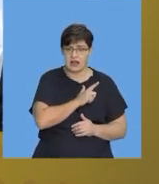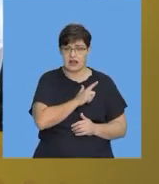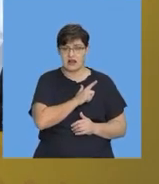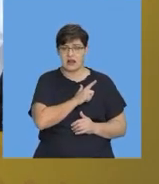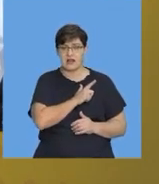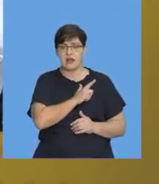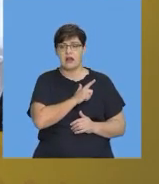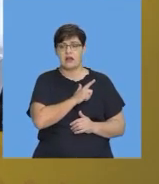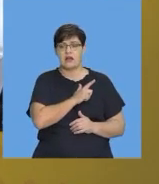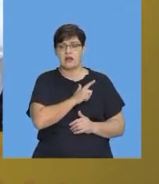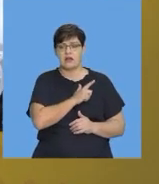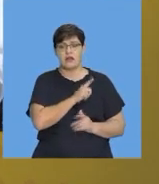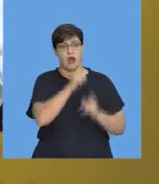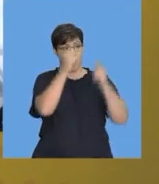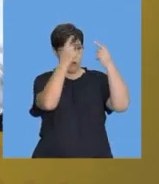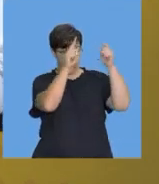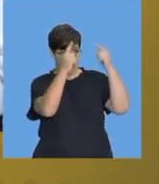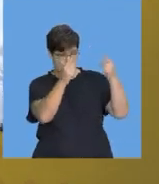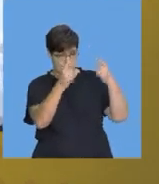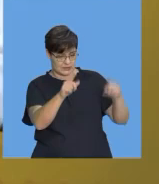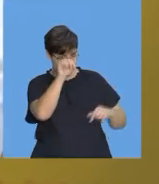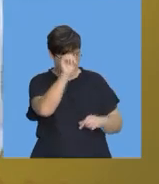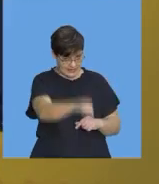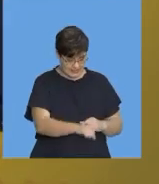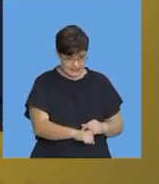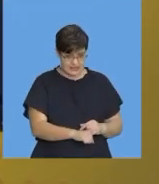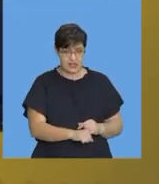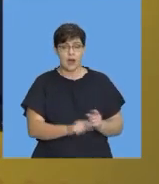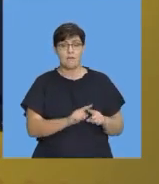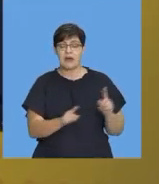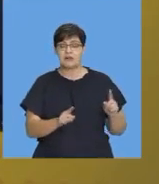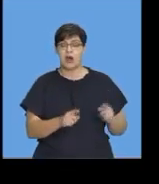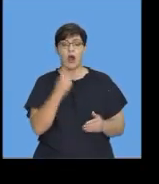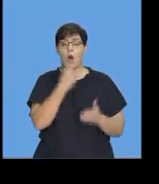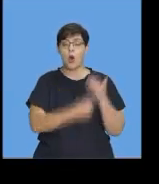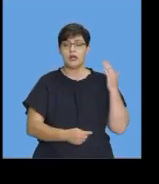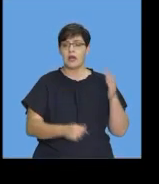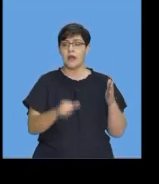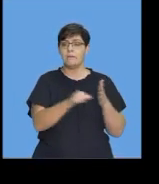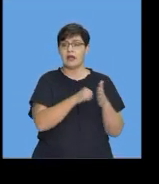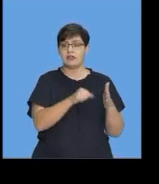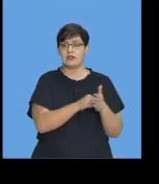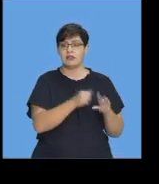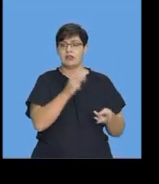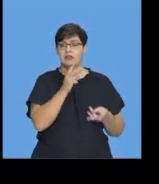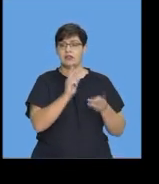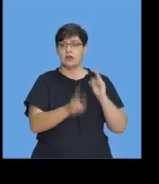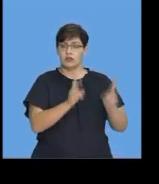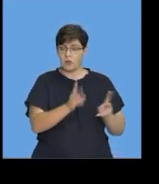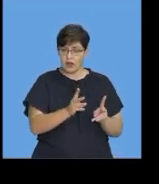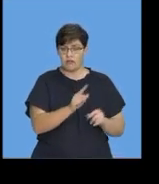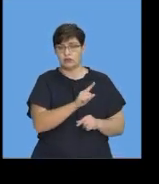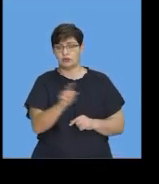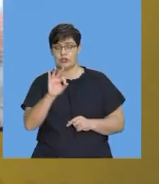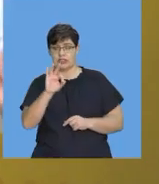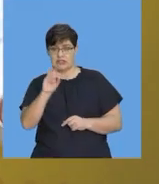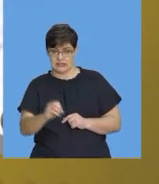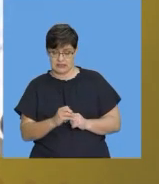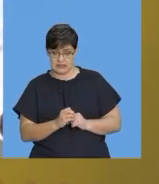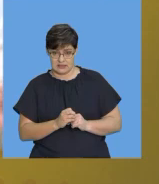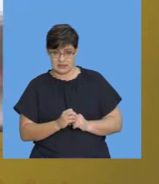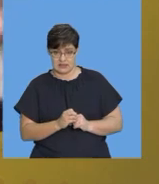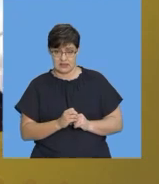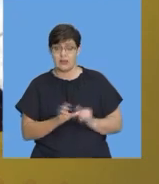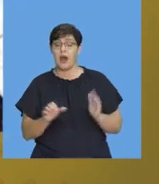have audited, yes, but they've audited only pages 12 to 30. Important information, as